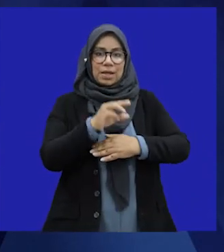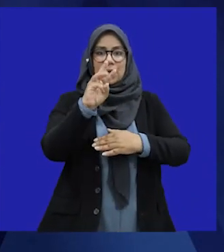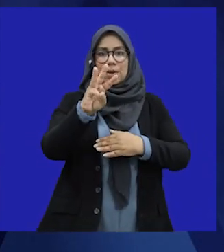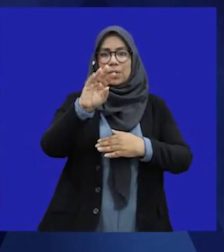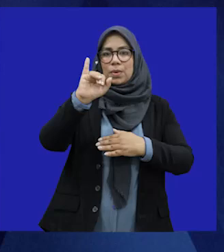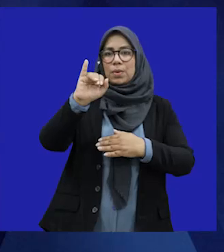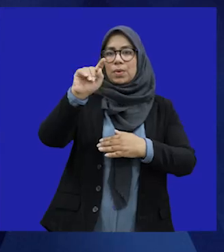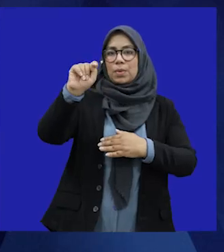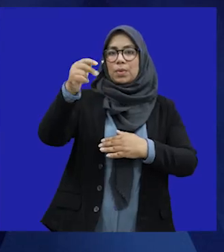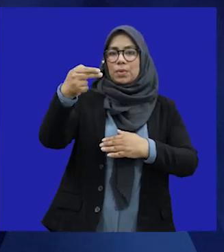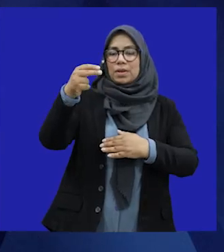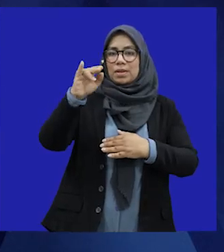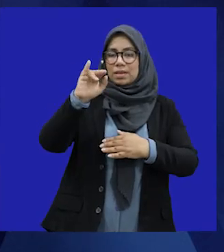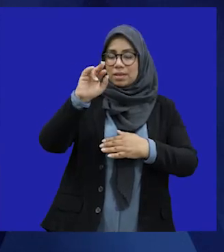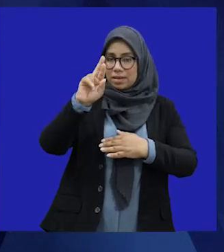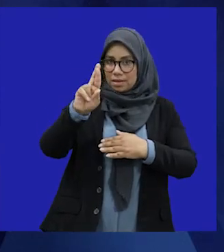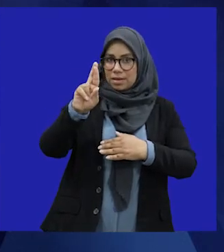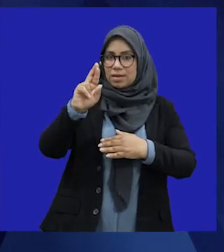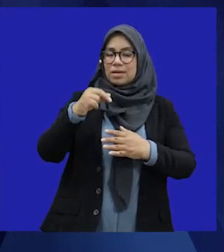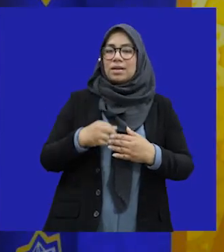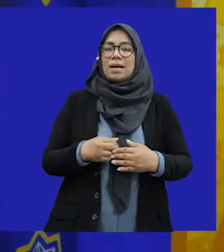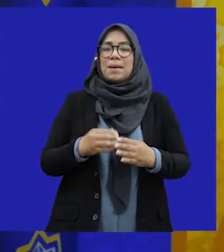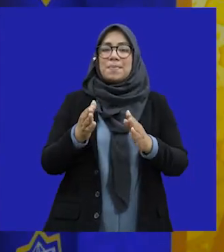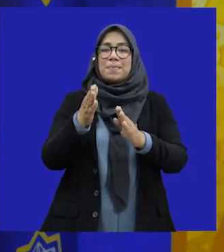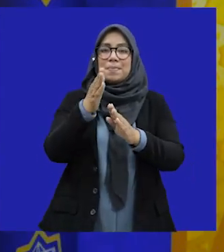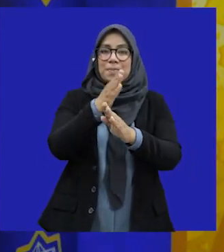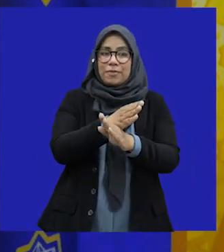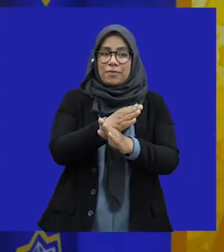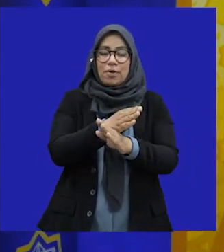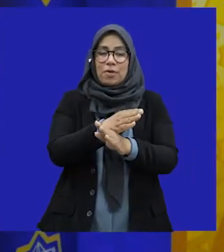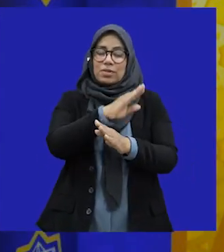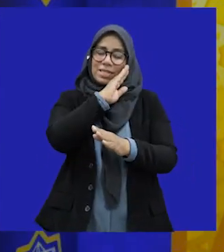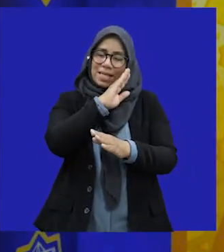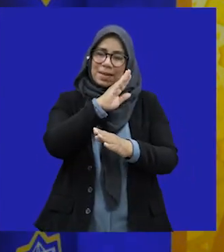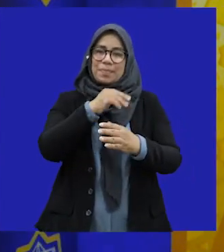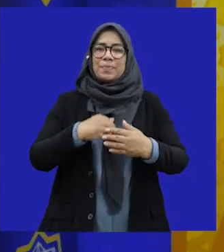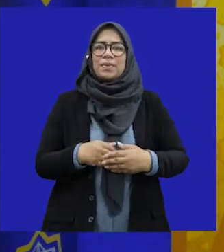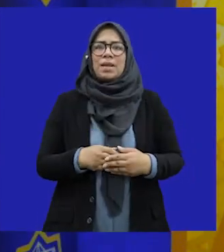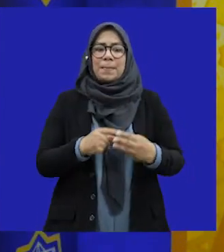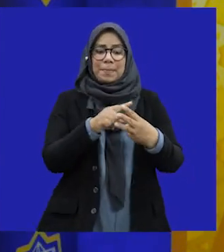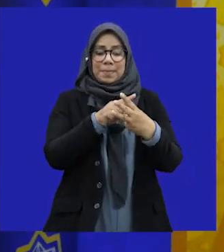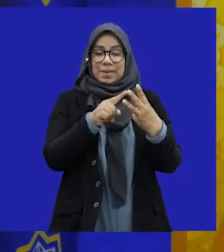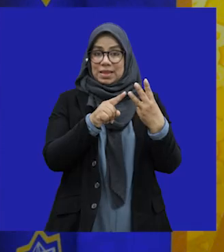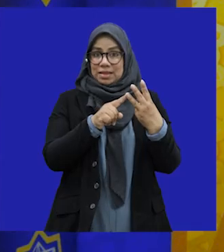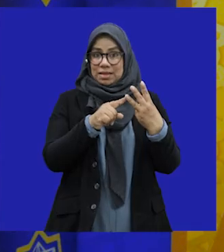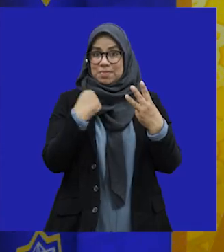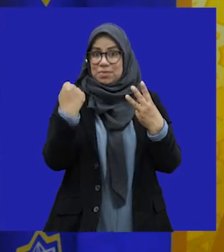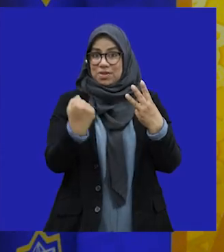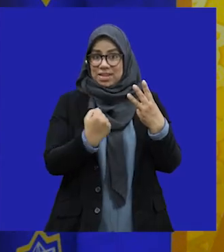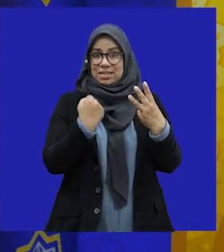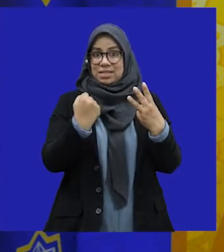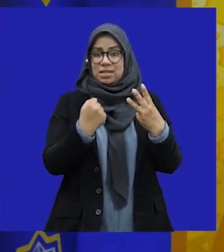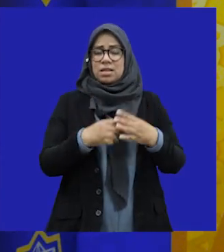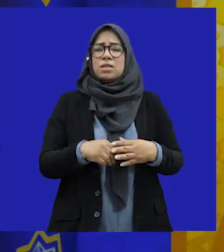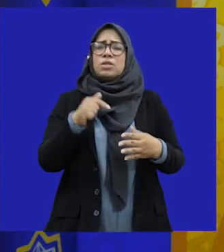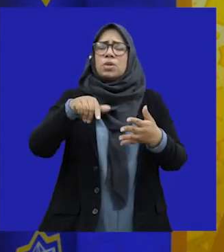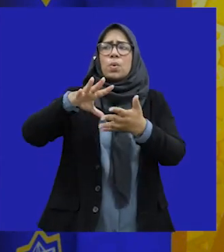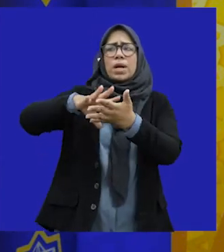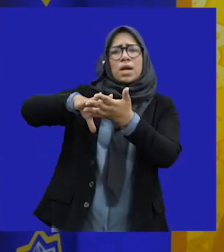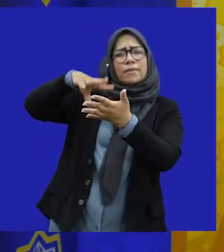prayer before going to sleep. From all these hadiths that we have mentioned in this episode, we learn